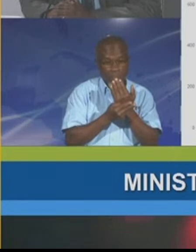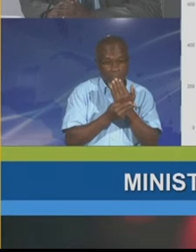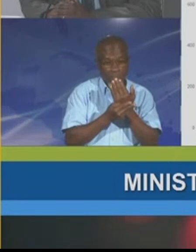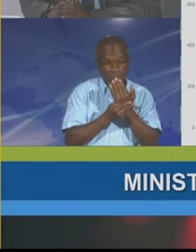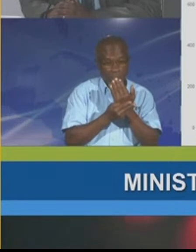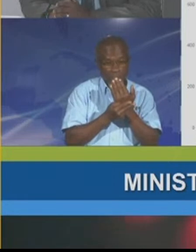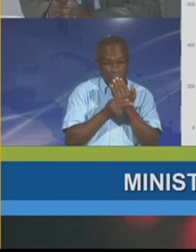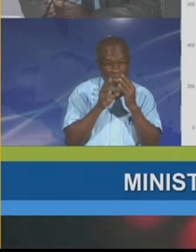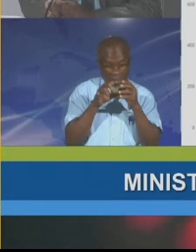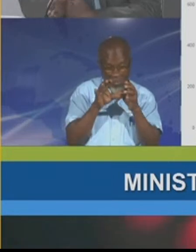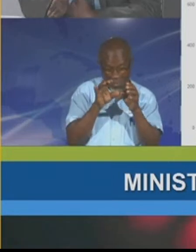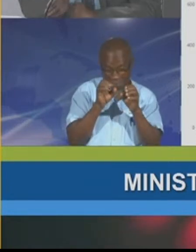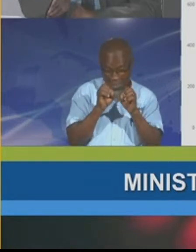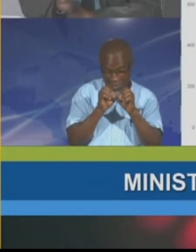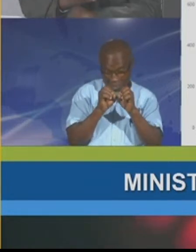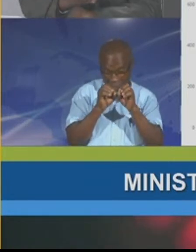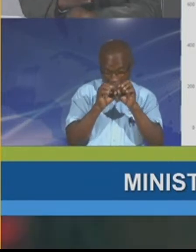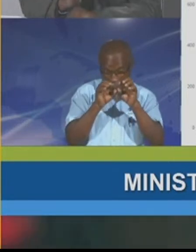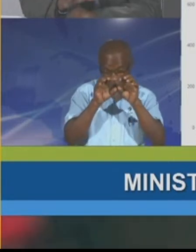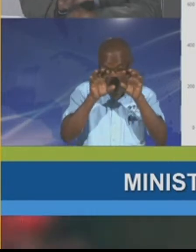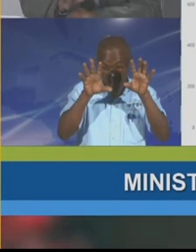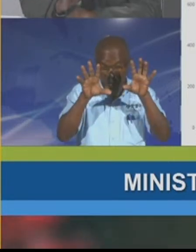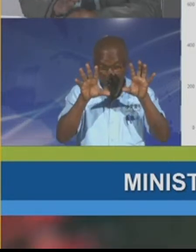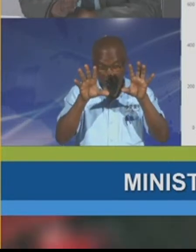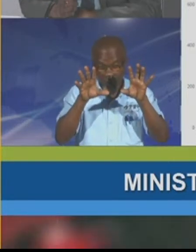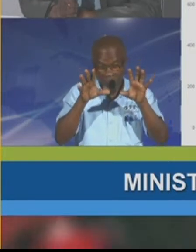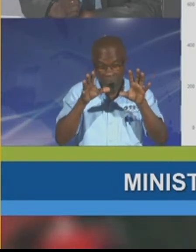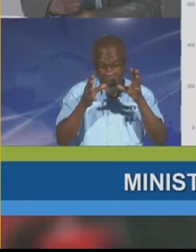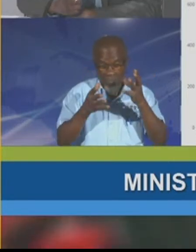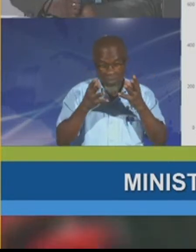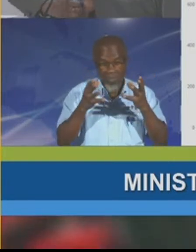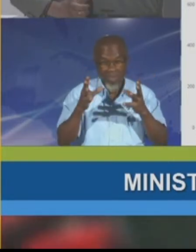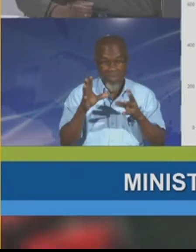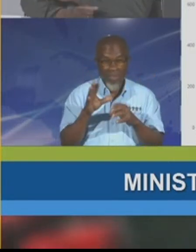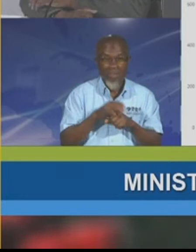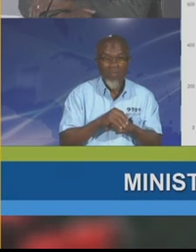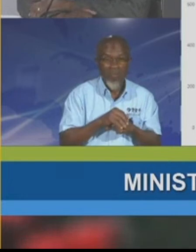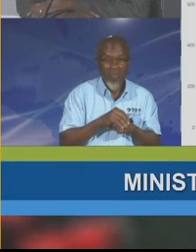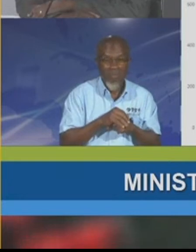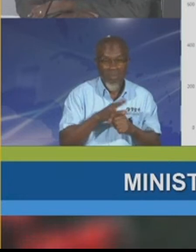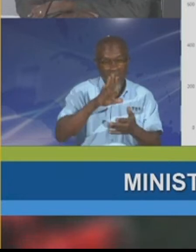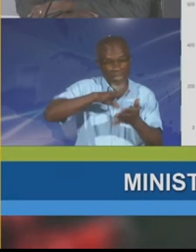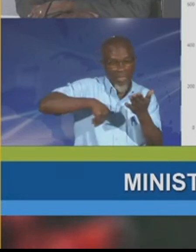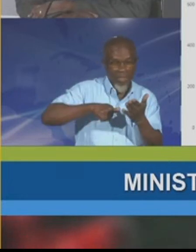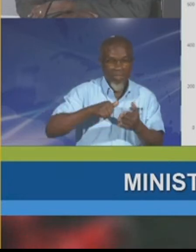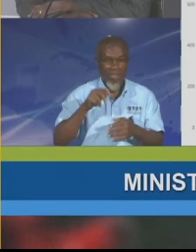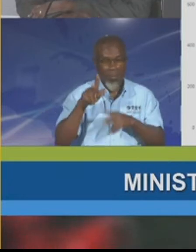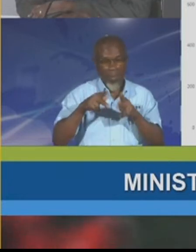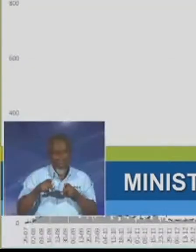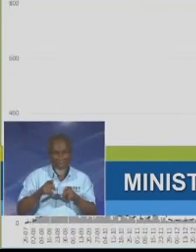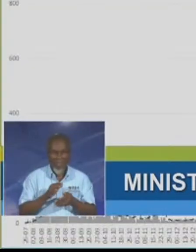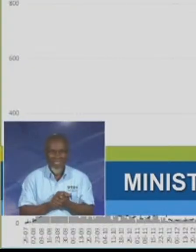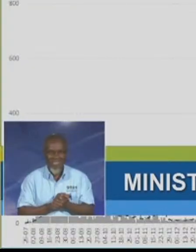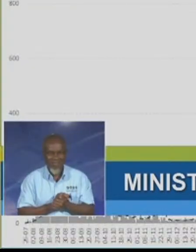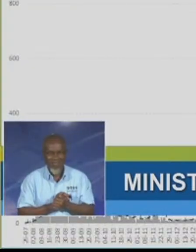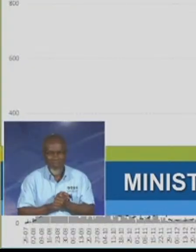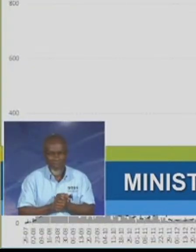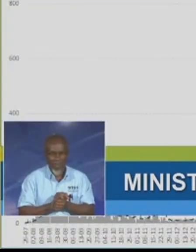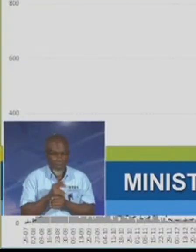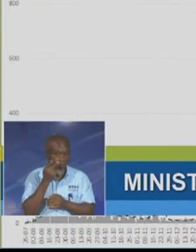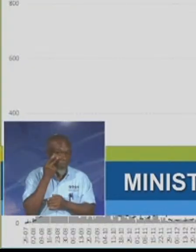Can we make that any bigger rather than get rid of the people and just magnify the slide? So whereas the other days in